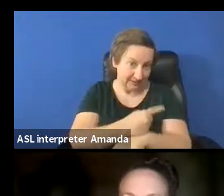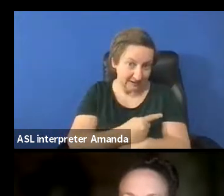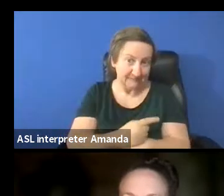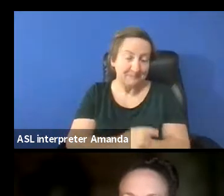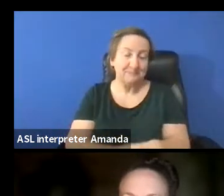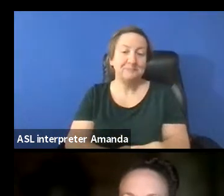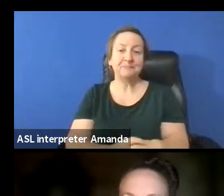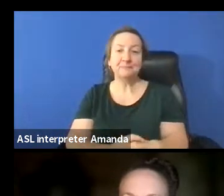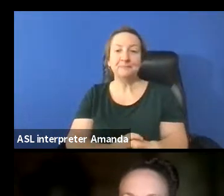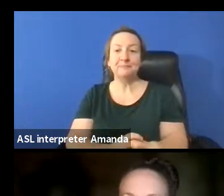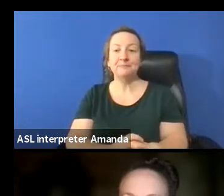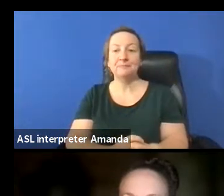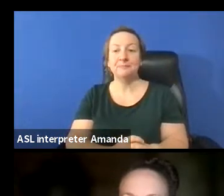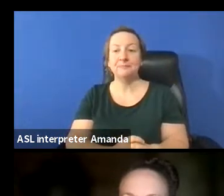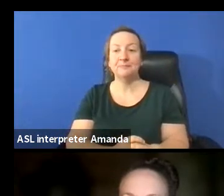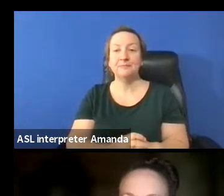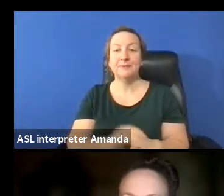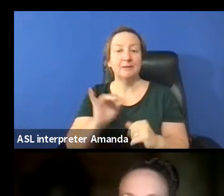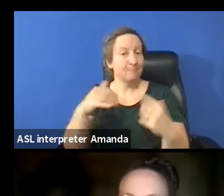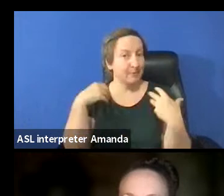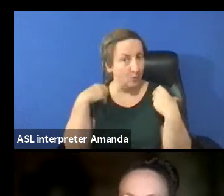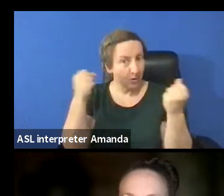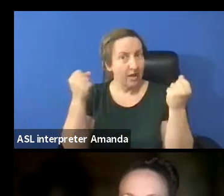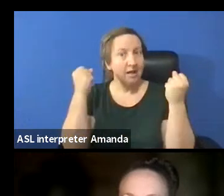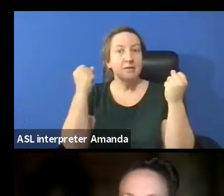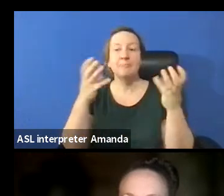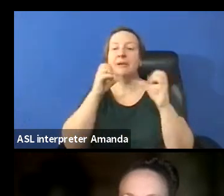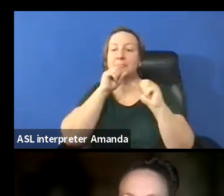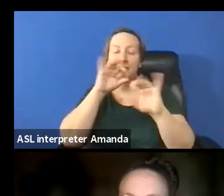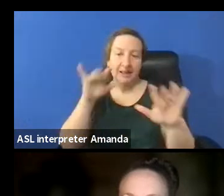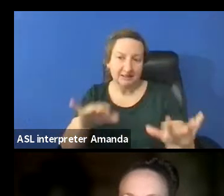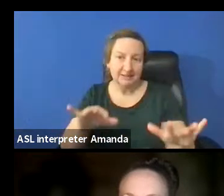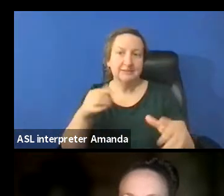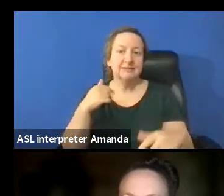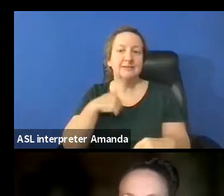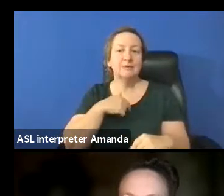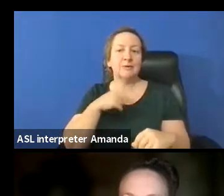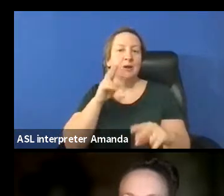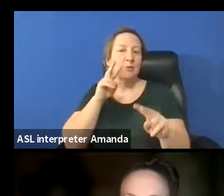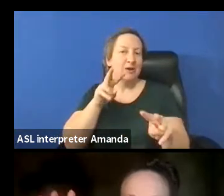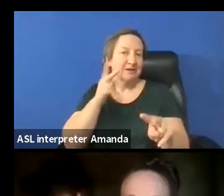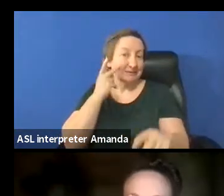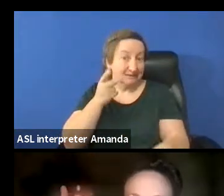and be well, many blessings, and we get to see you in a